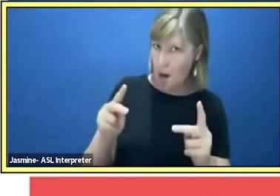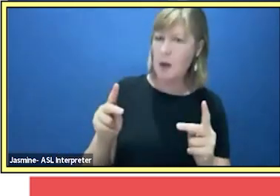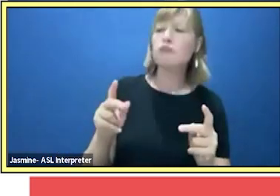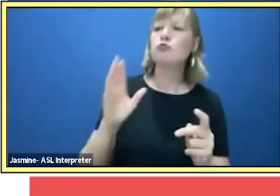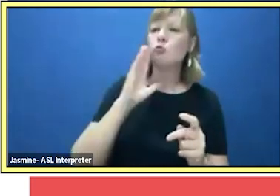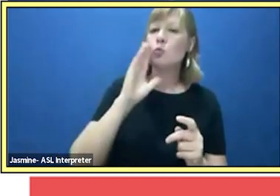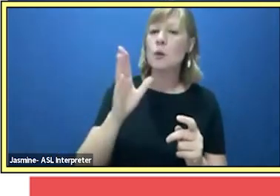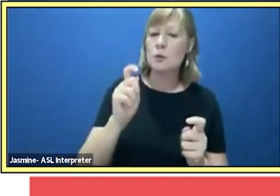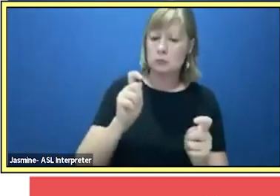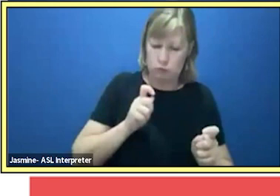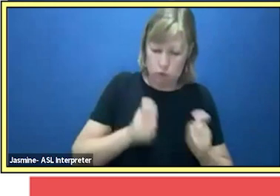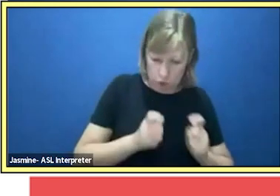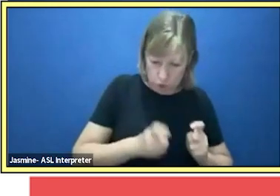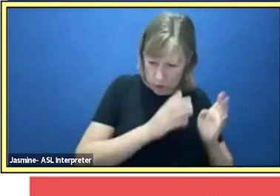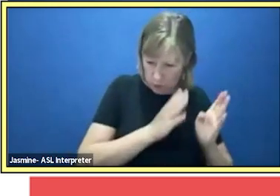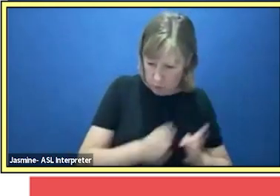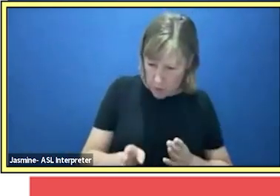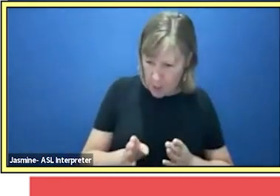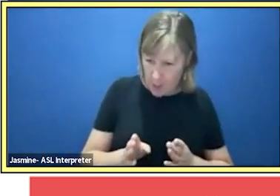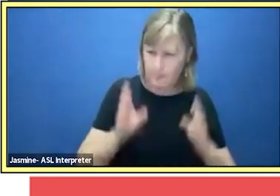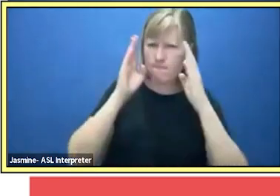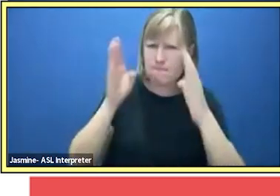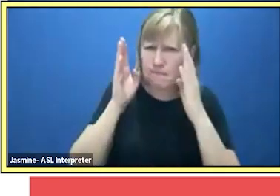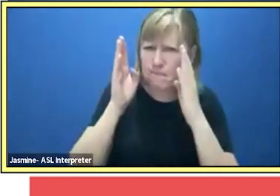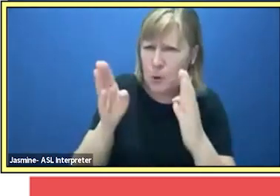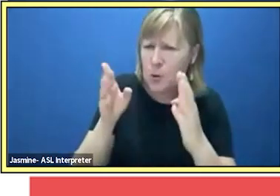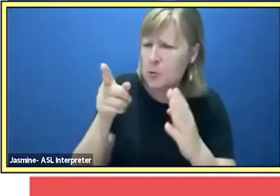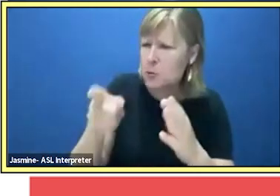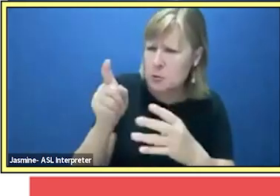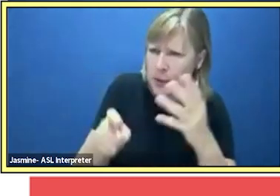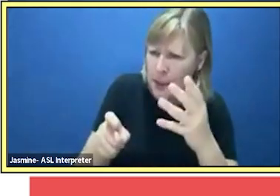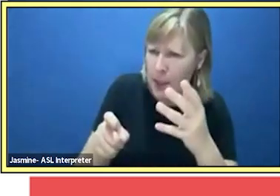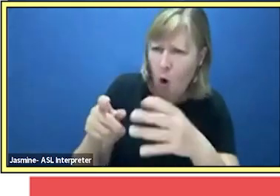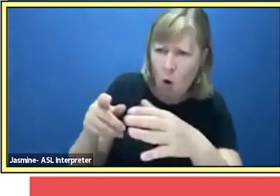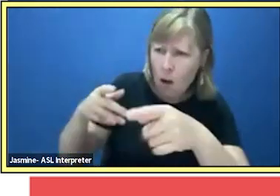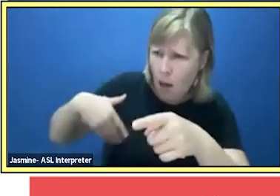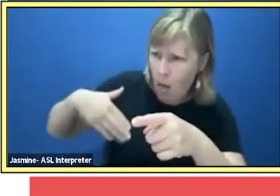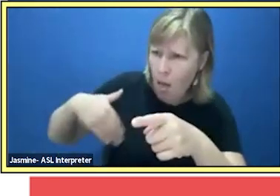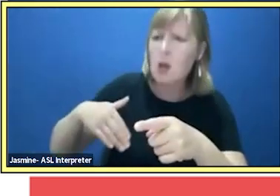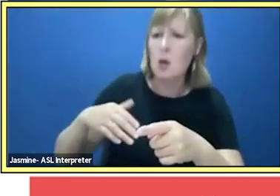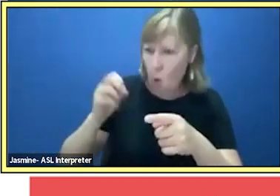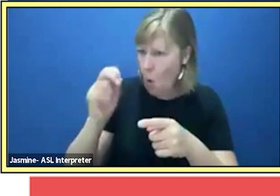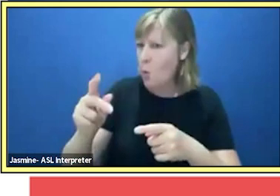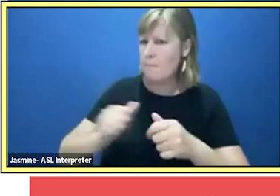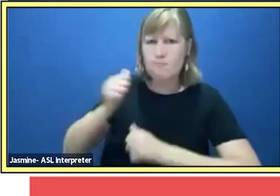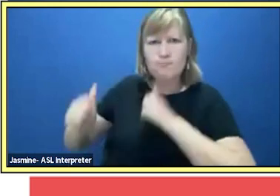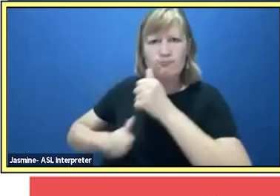you, to make changes to your plan or address any needs that you have that aren't being addressed. So